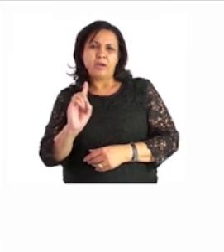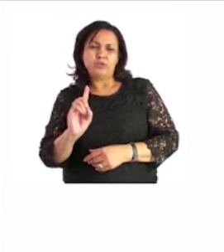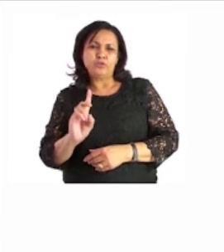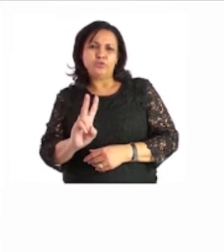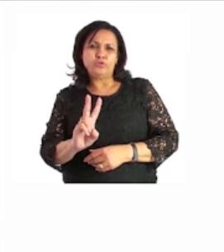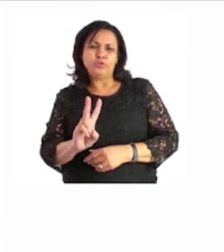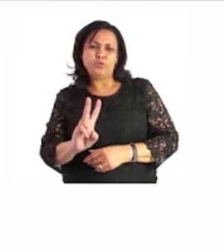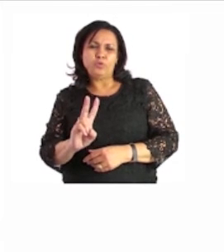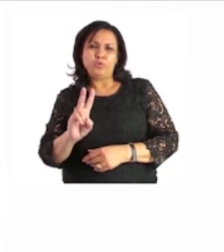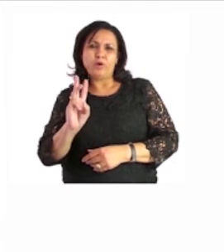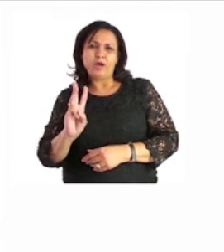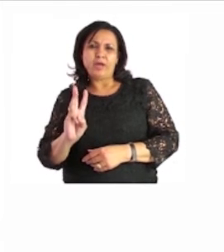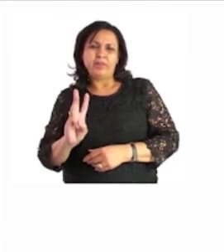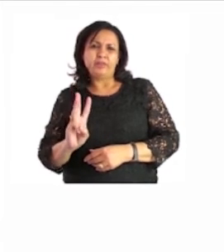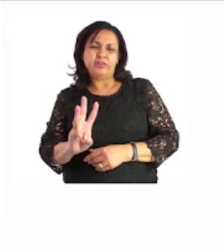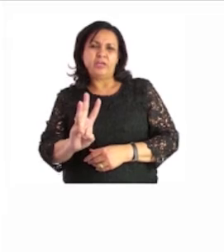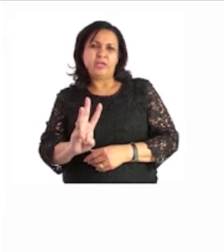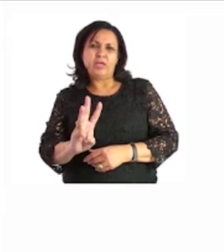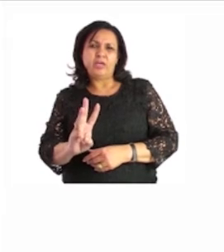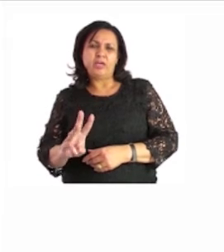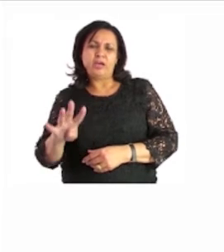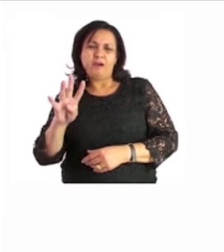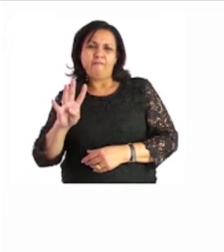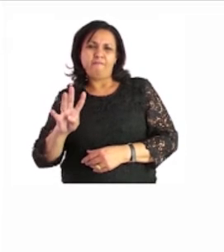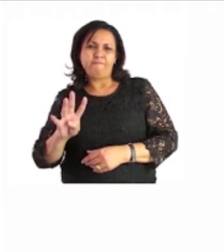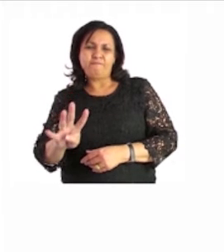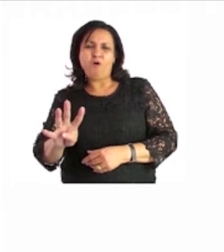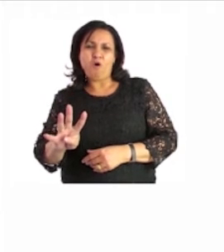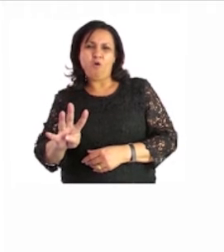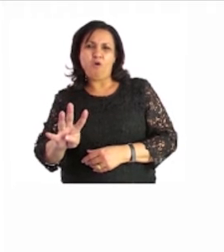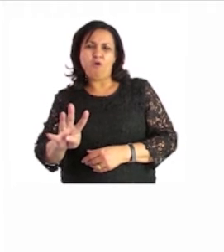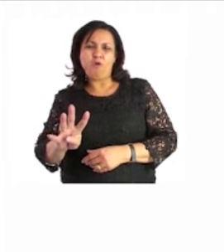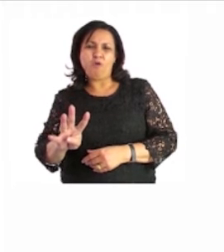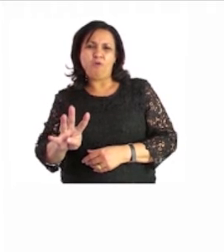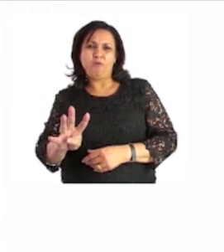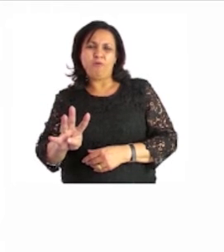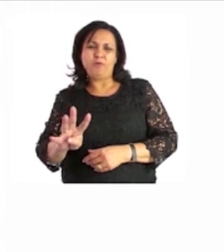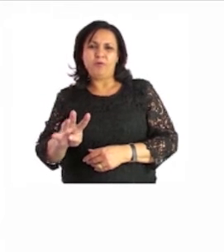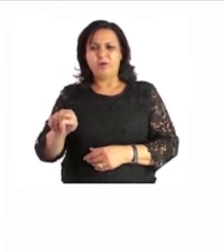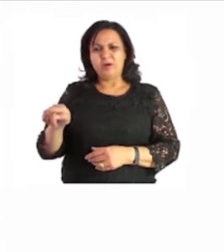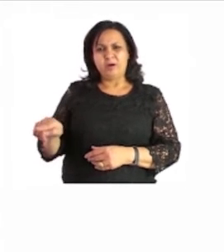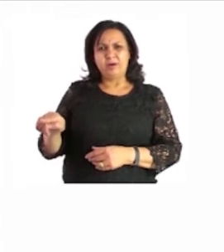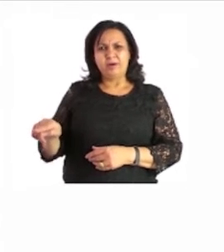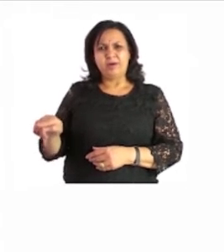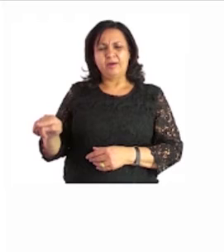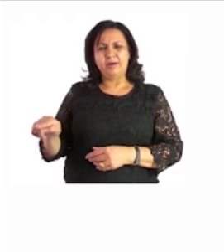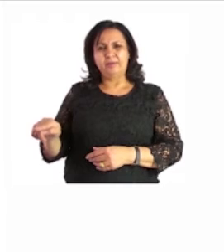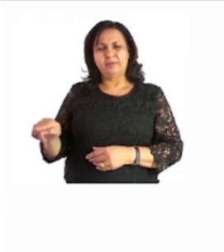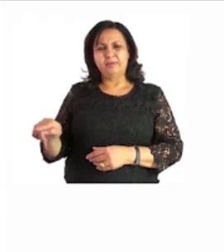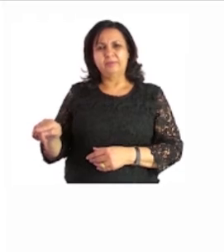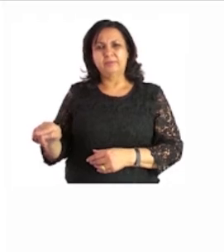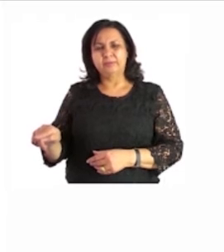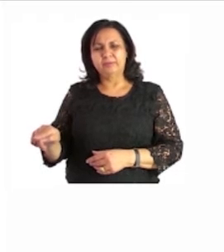important. It is a placeholder. If we carry on counting, we will need number 0 in